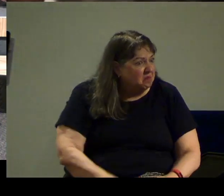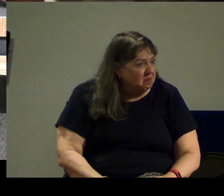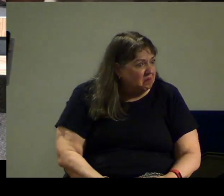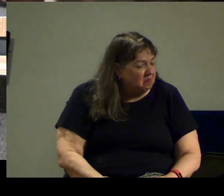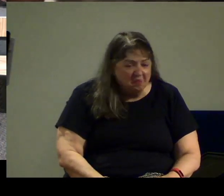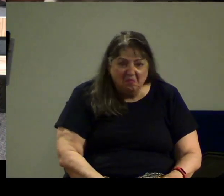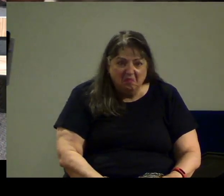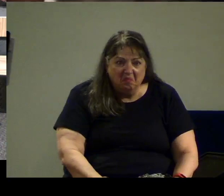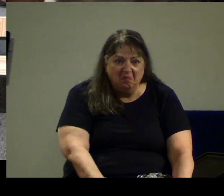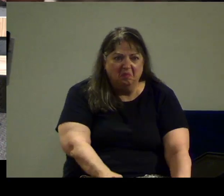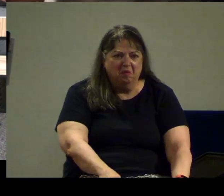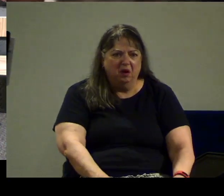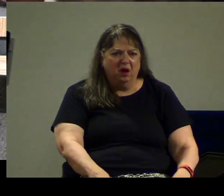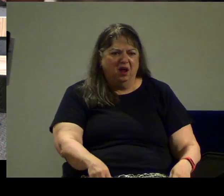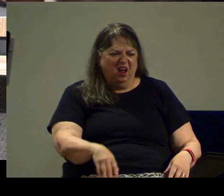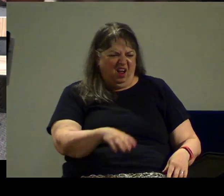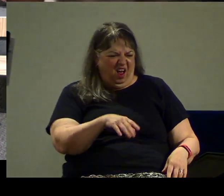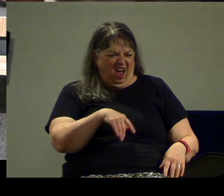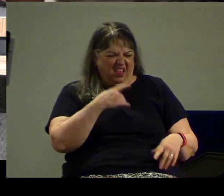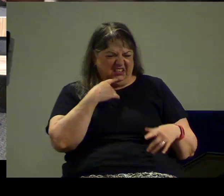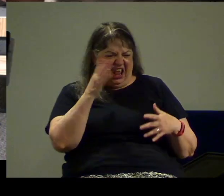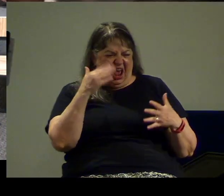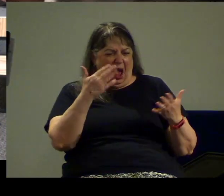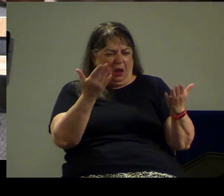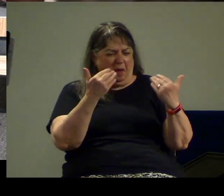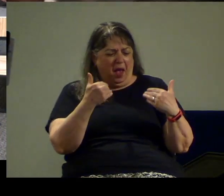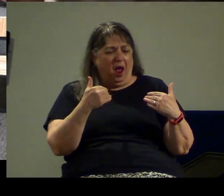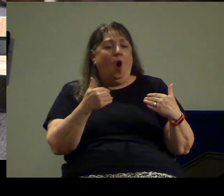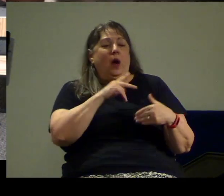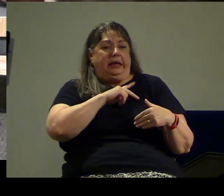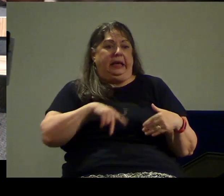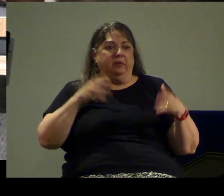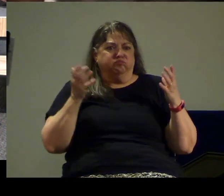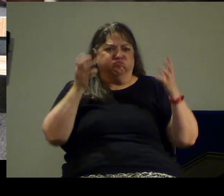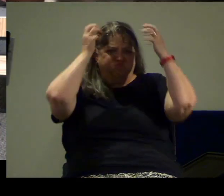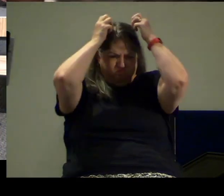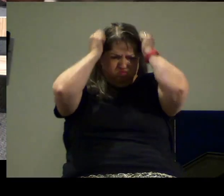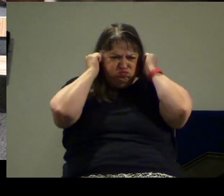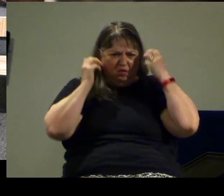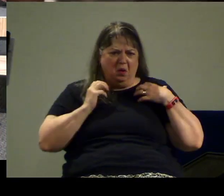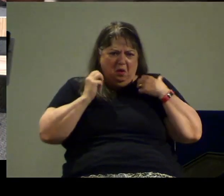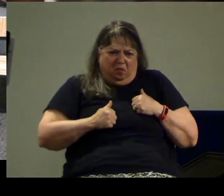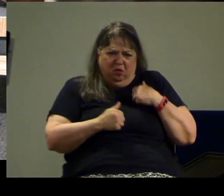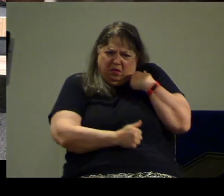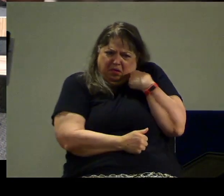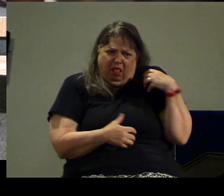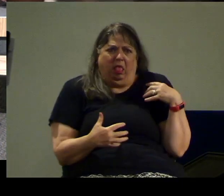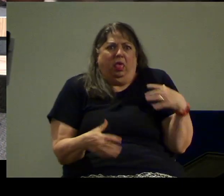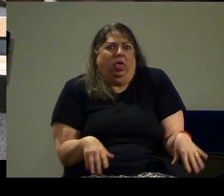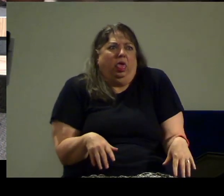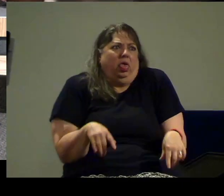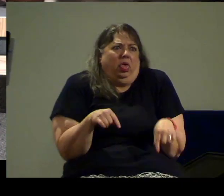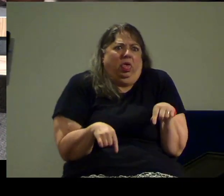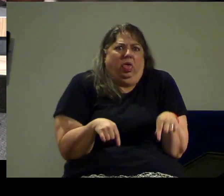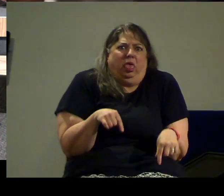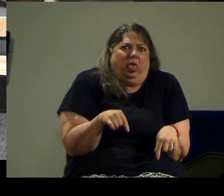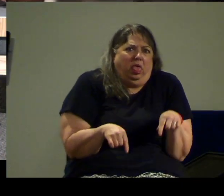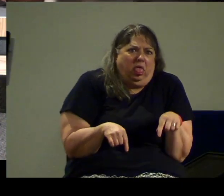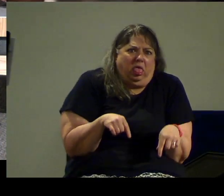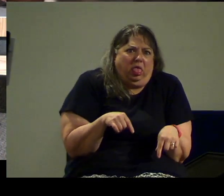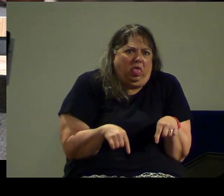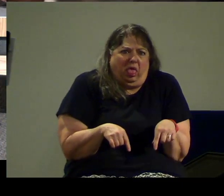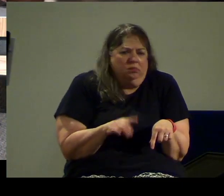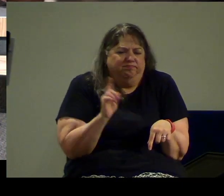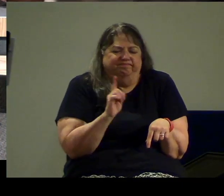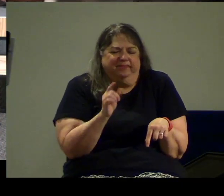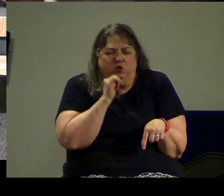put on this armor. And David said, no, get out of here. I ain't putting on no armor. I don't need that. I need to go in the faith